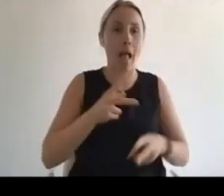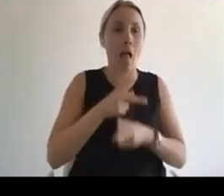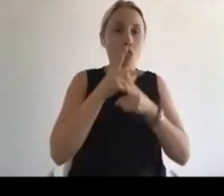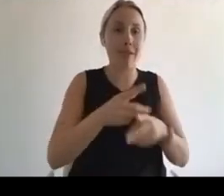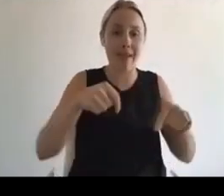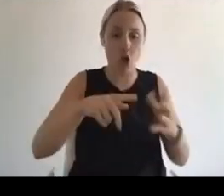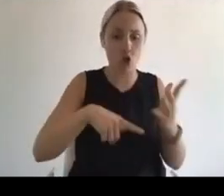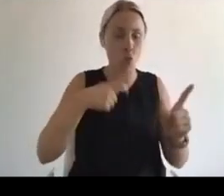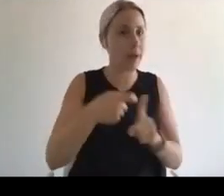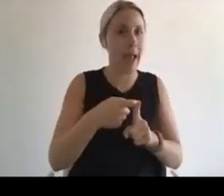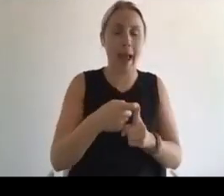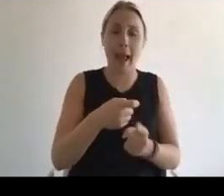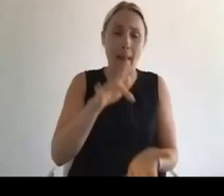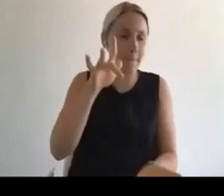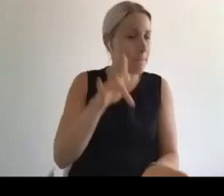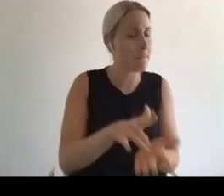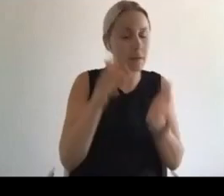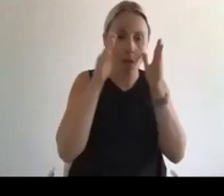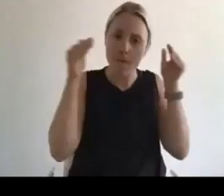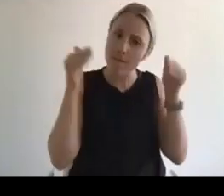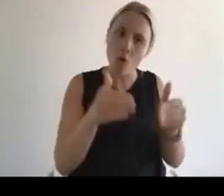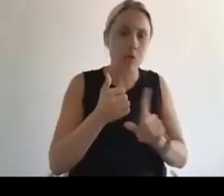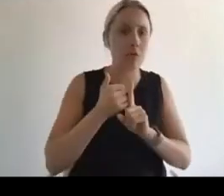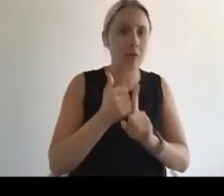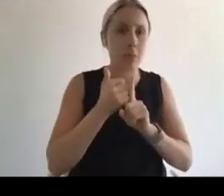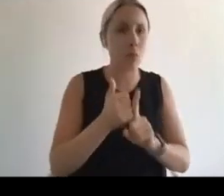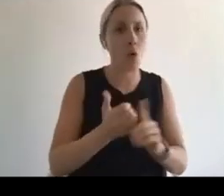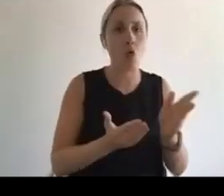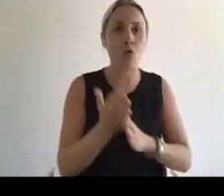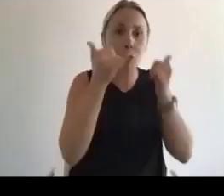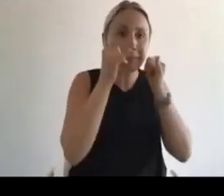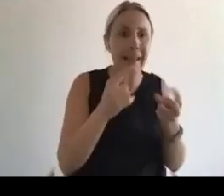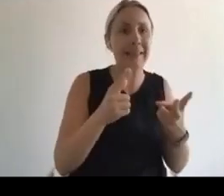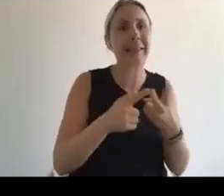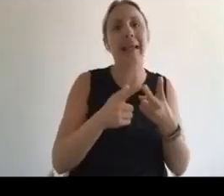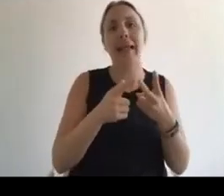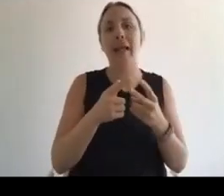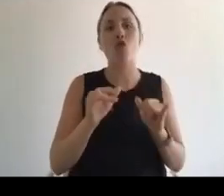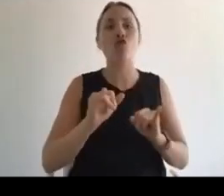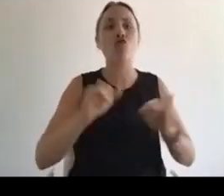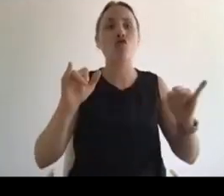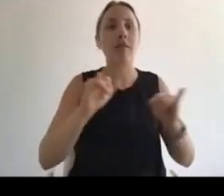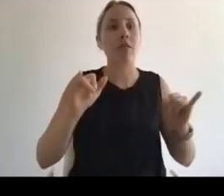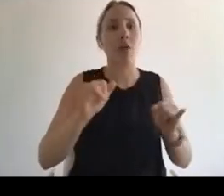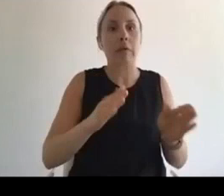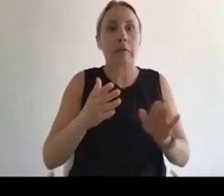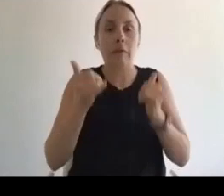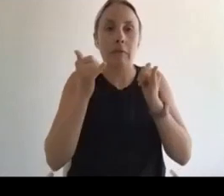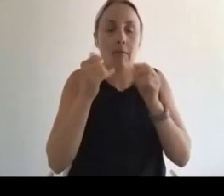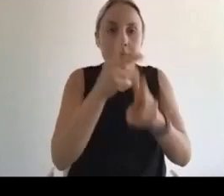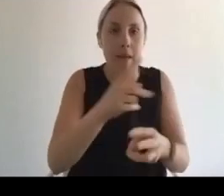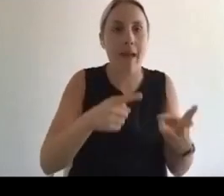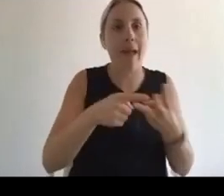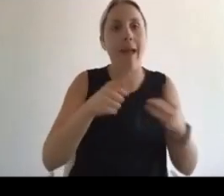stage of healthcare, from testing through to critical care. They're out in the community as well as in hospitals. They're